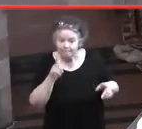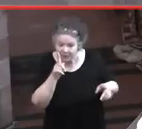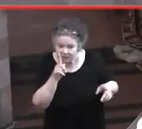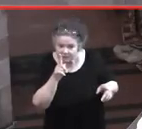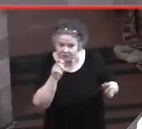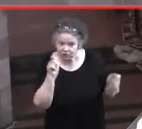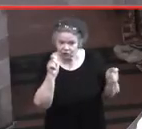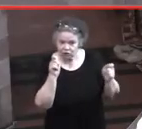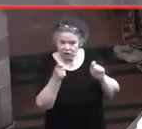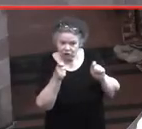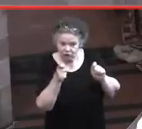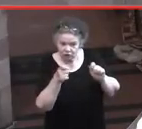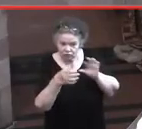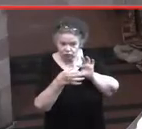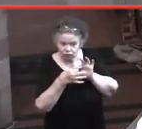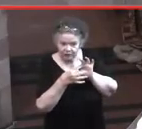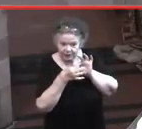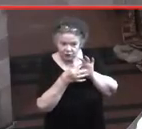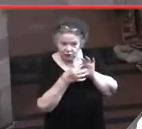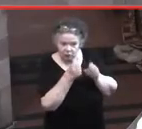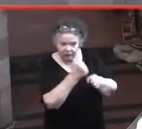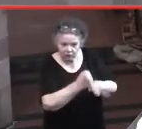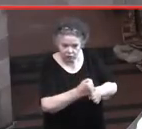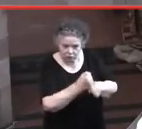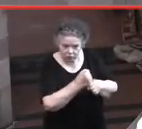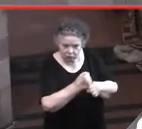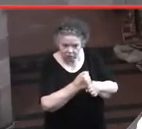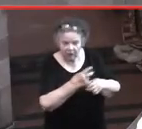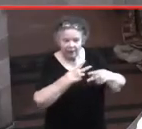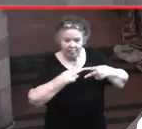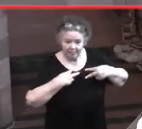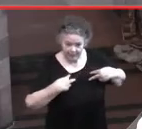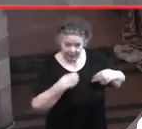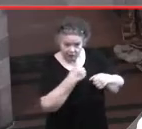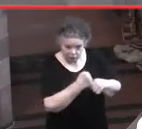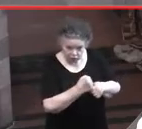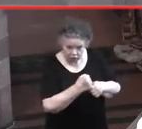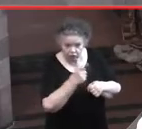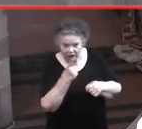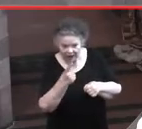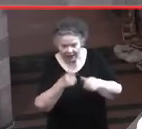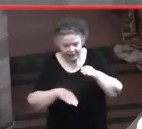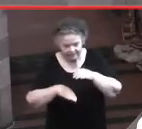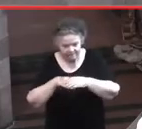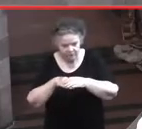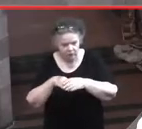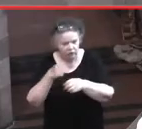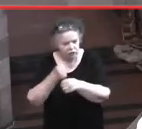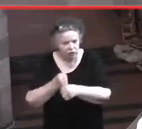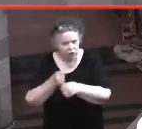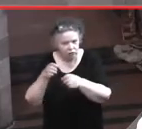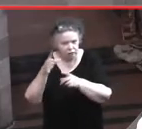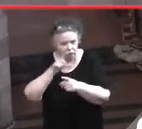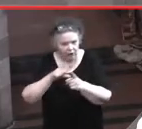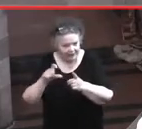your relationship with the church, both with the Methodist Church and with the whole Church of